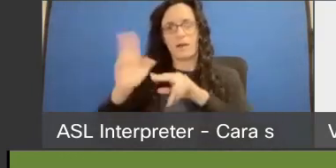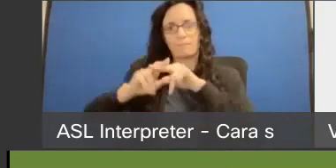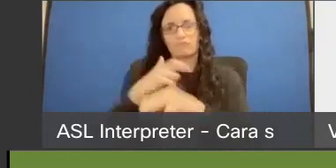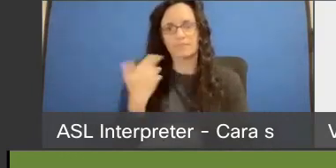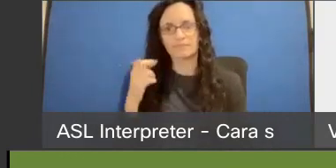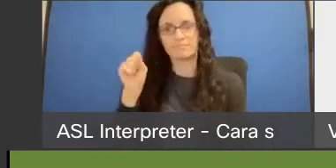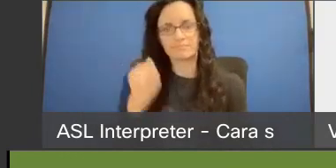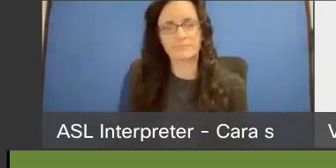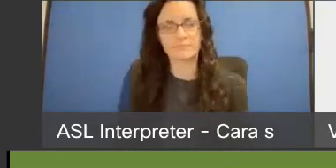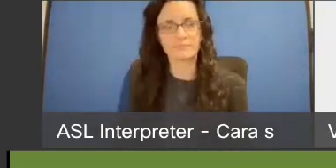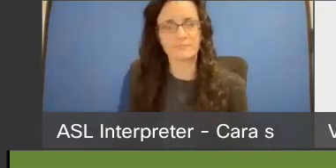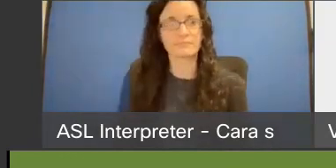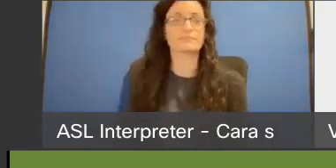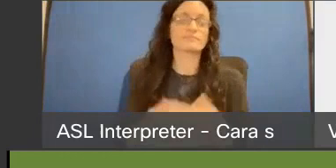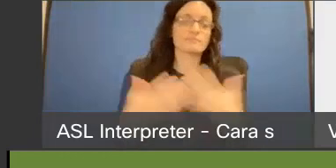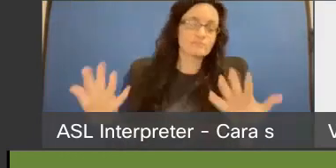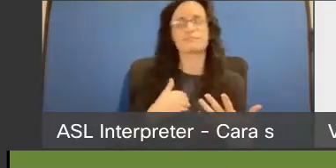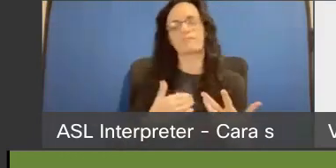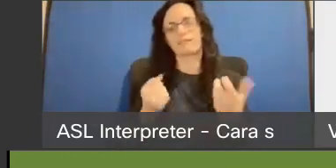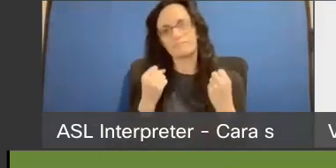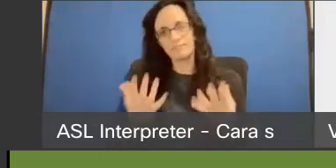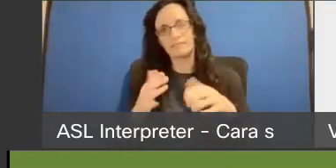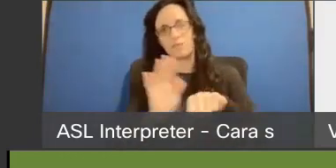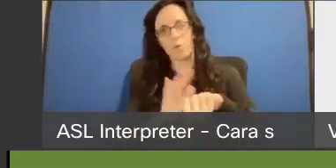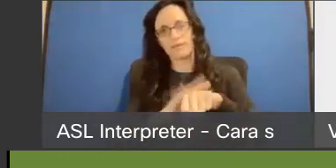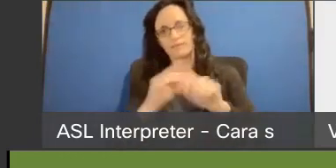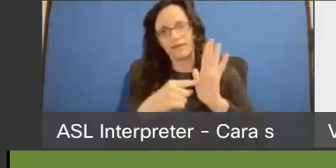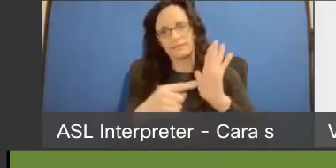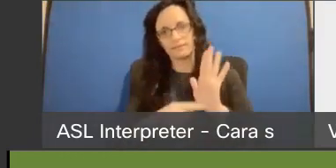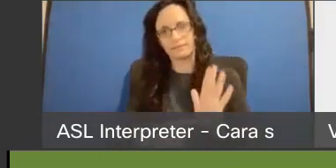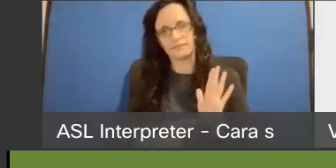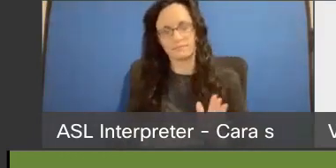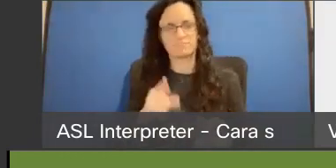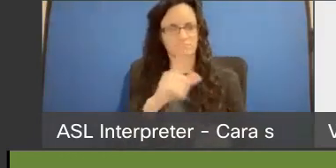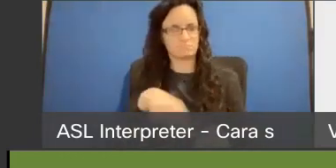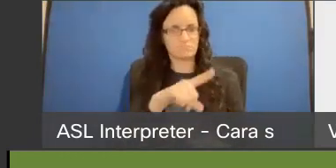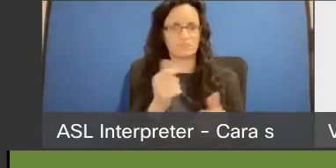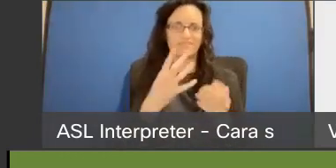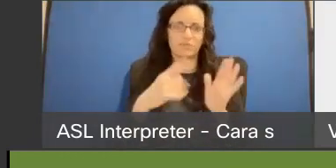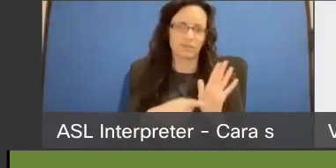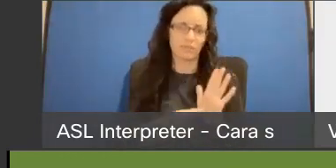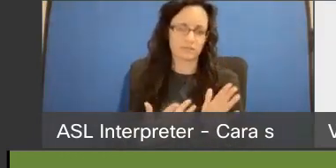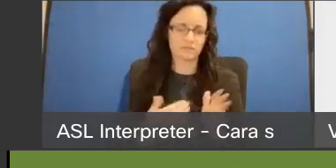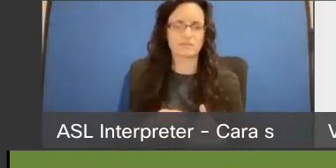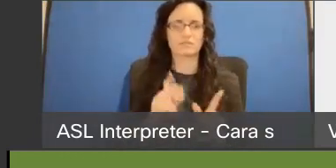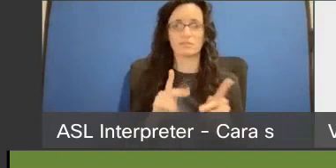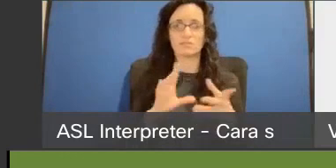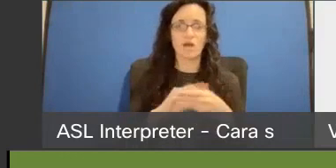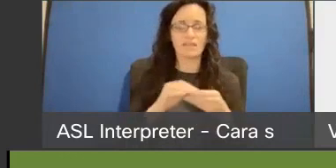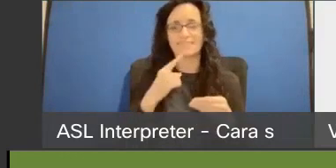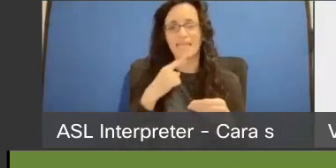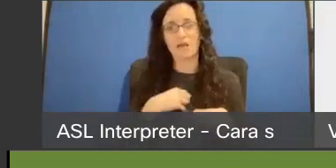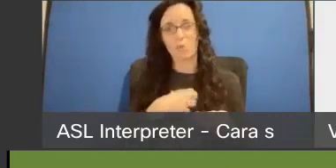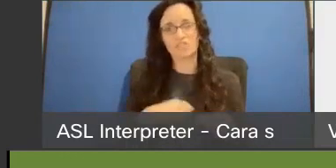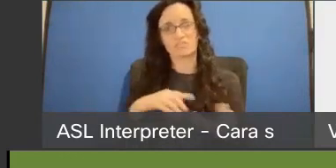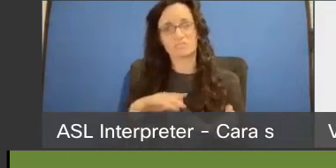So there are a number of warning signs. These are some of them, people talking about it, right? Saying they wish they were dead. They want to die.